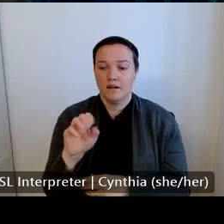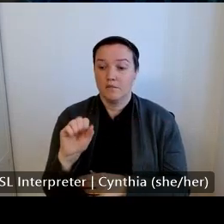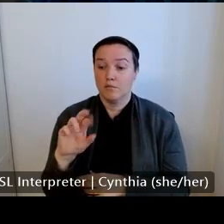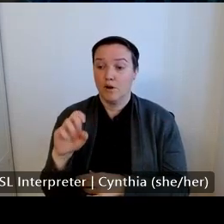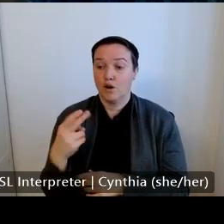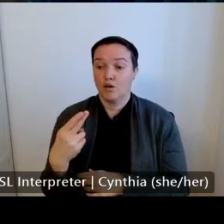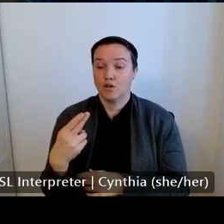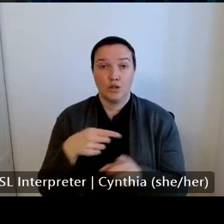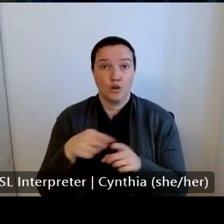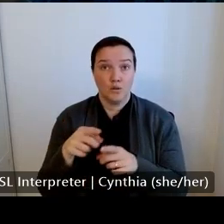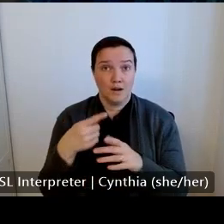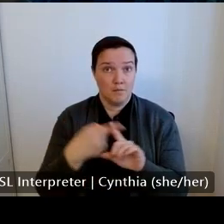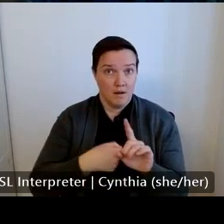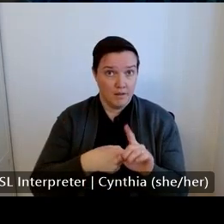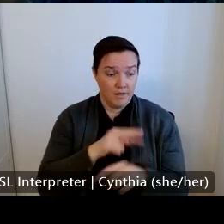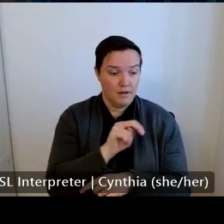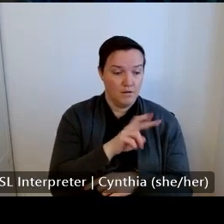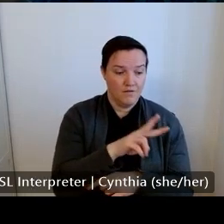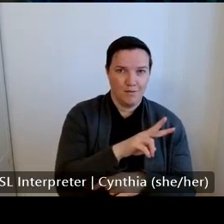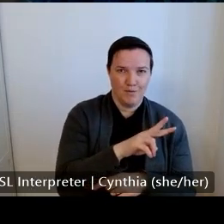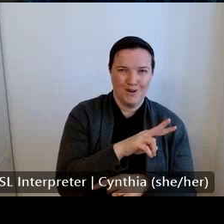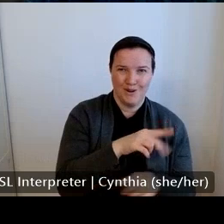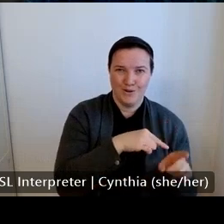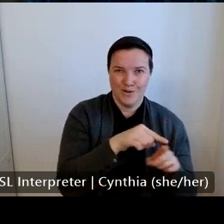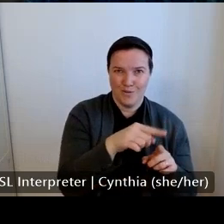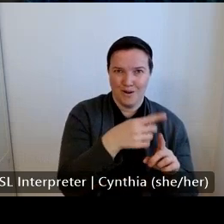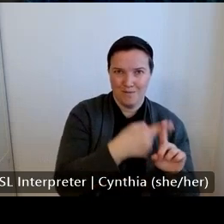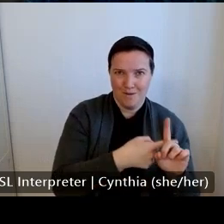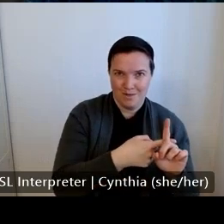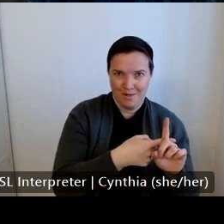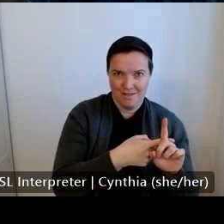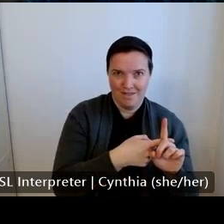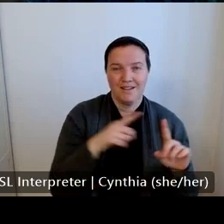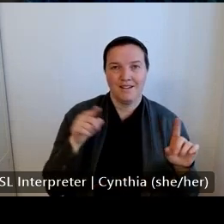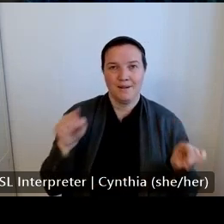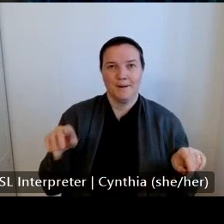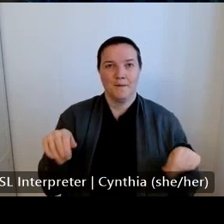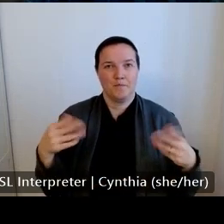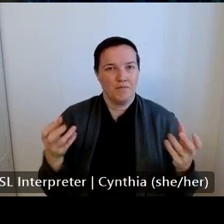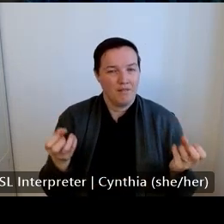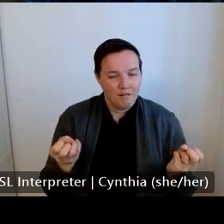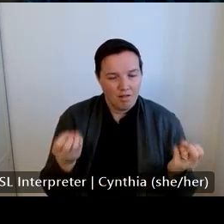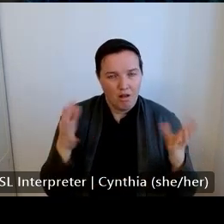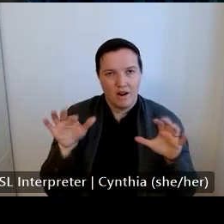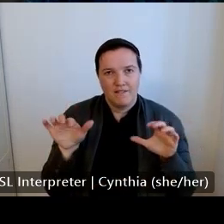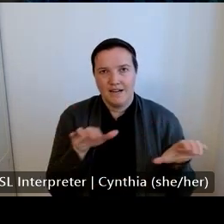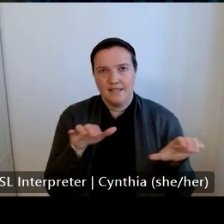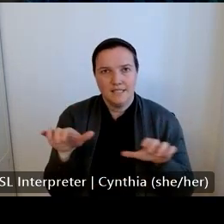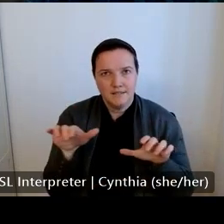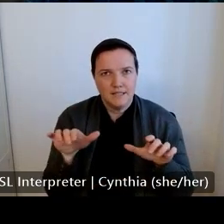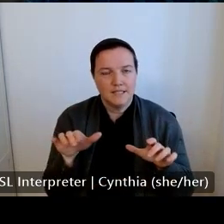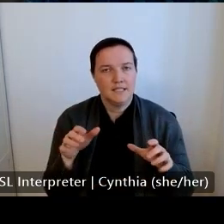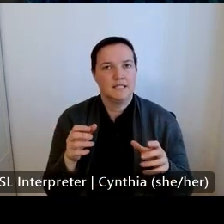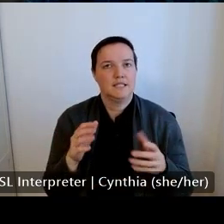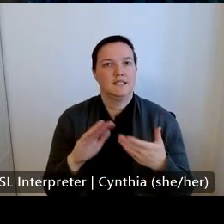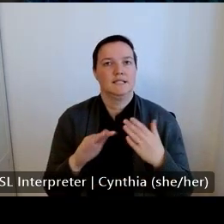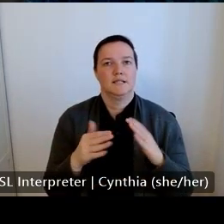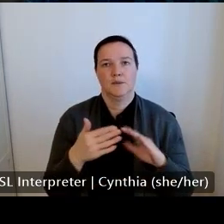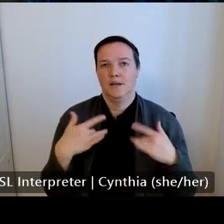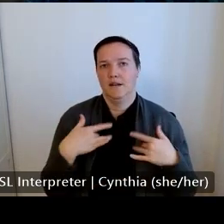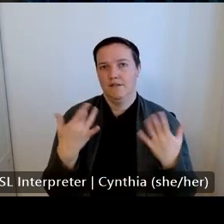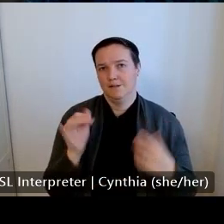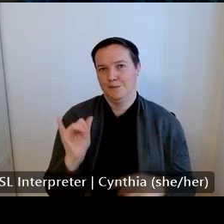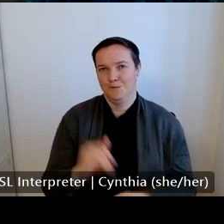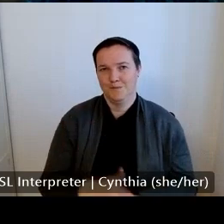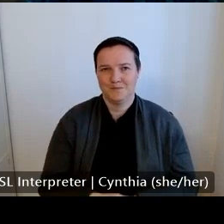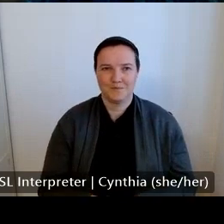month and a November career month with lots of activities and community